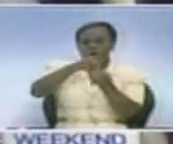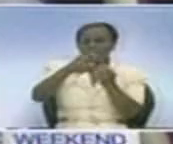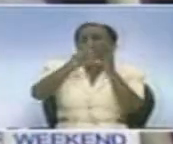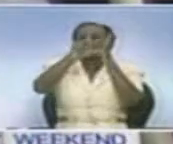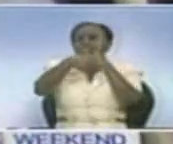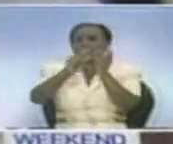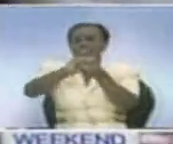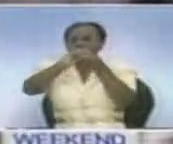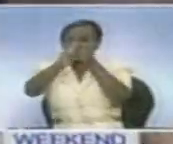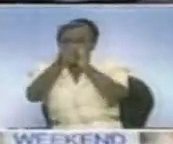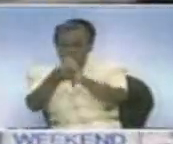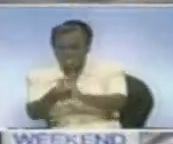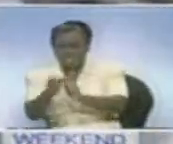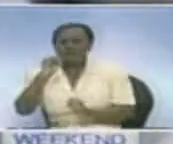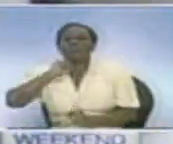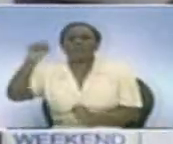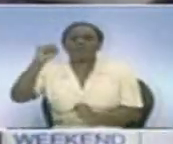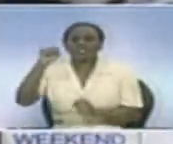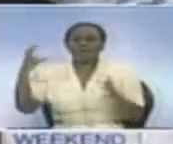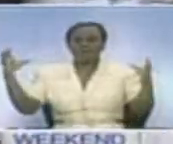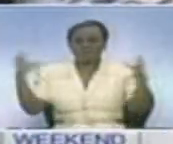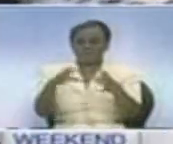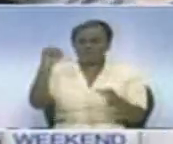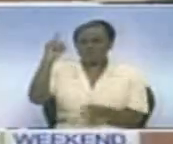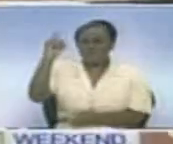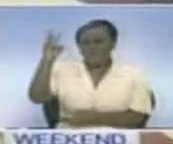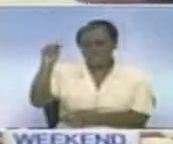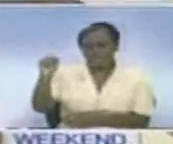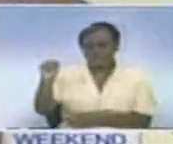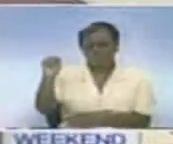be transformed into a political outfit, ODM.